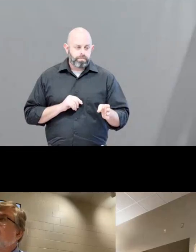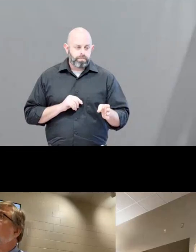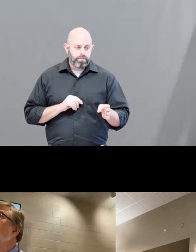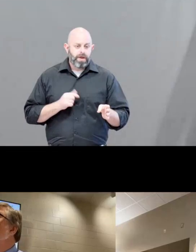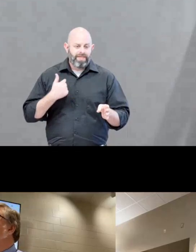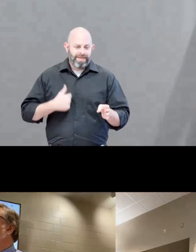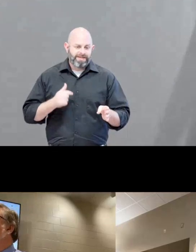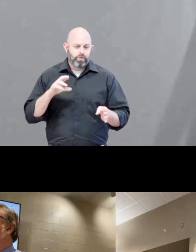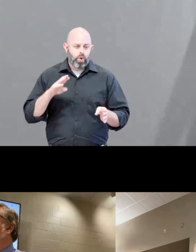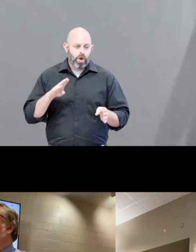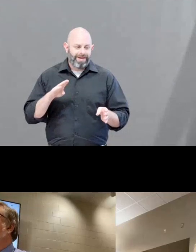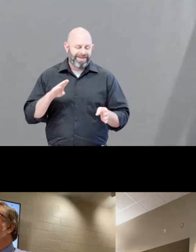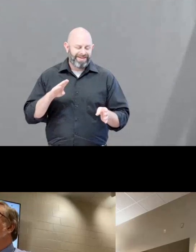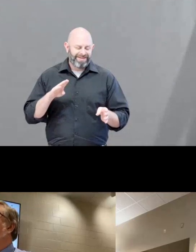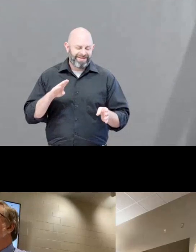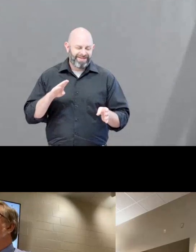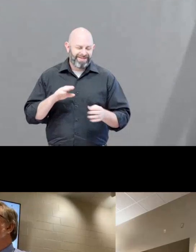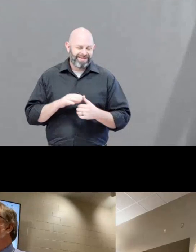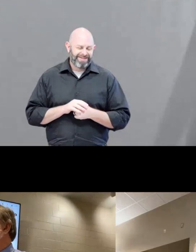This is wrong.